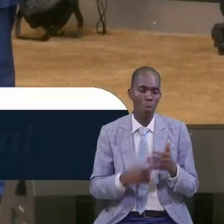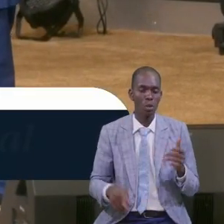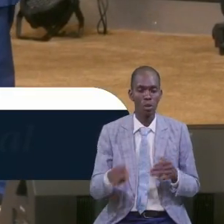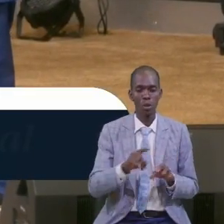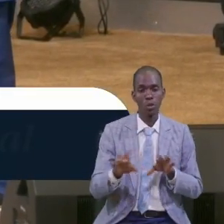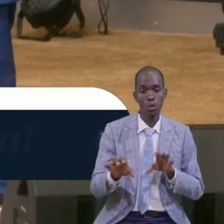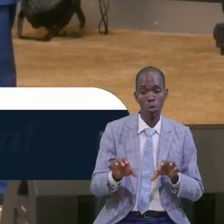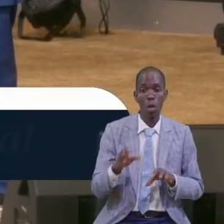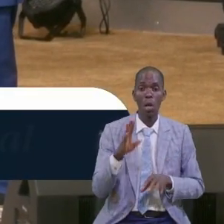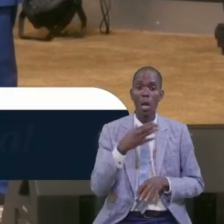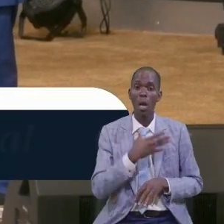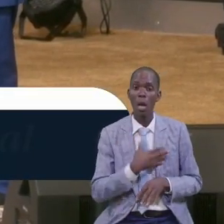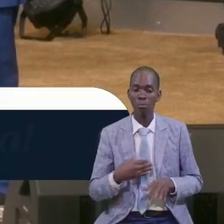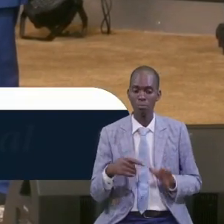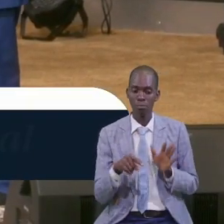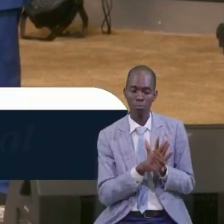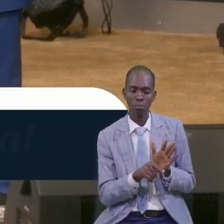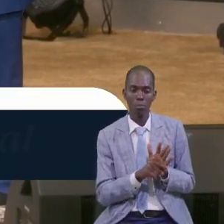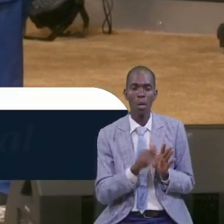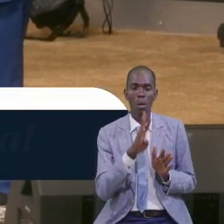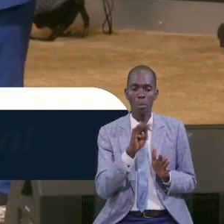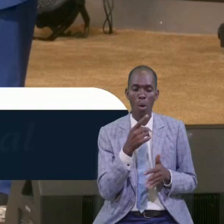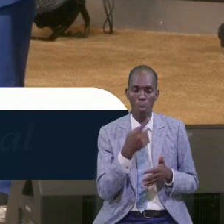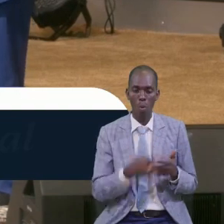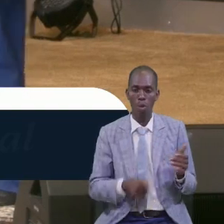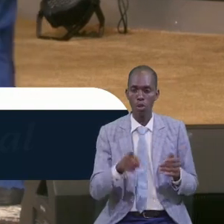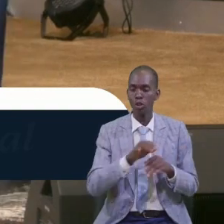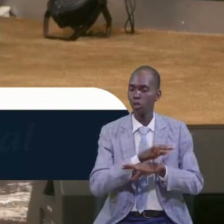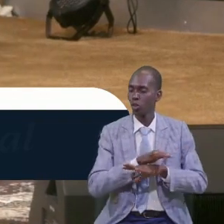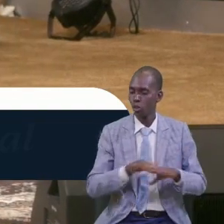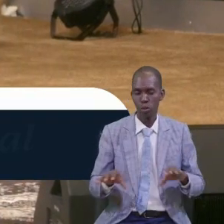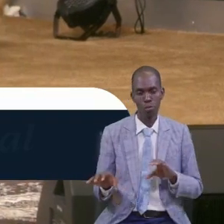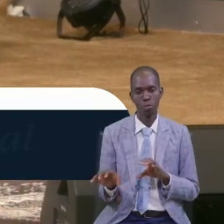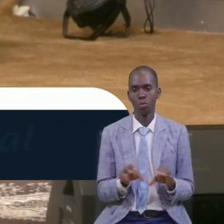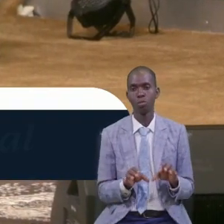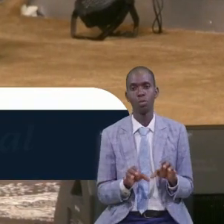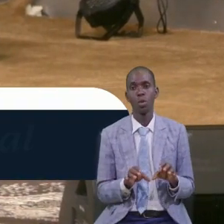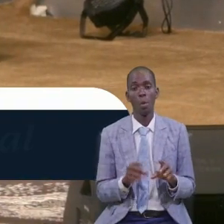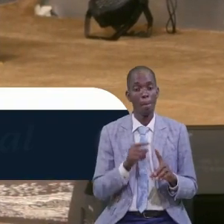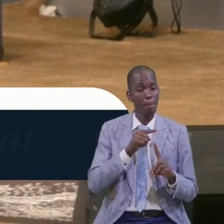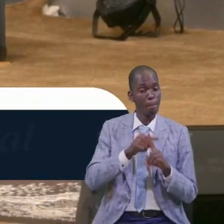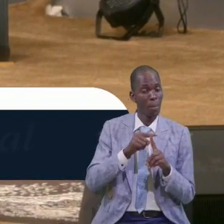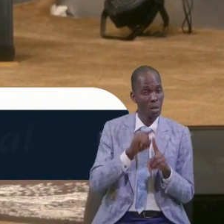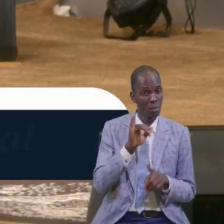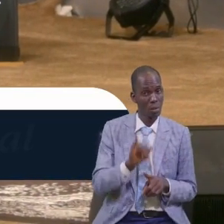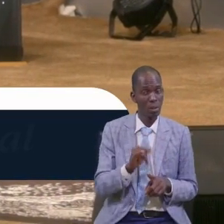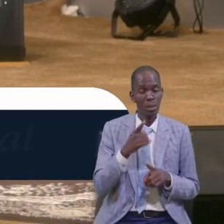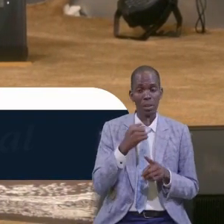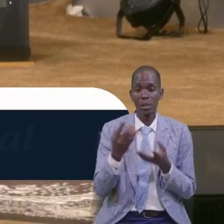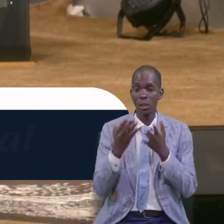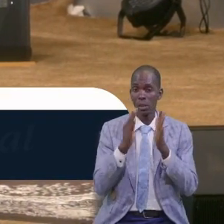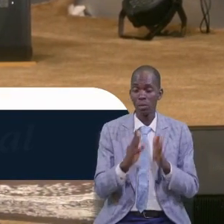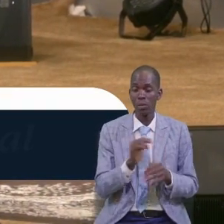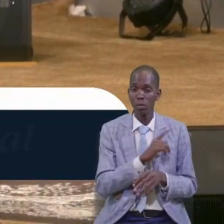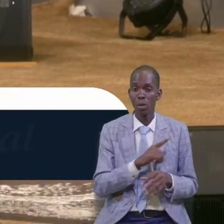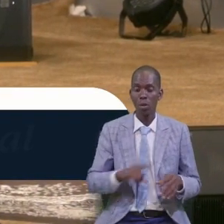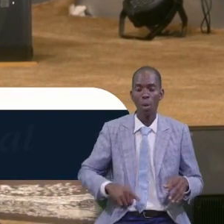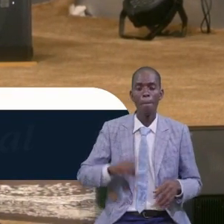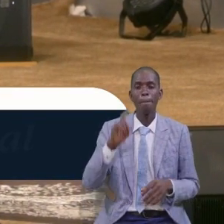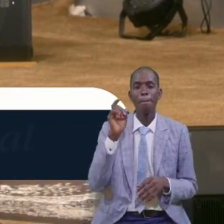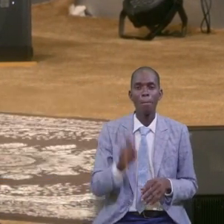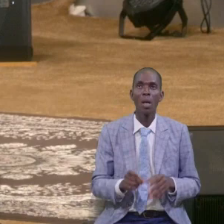negatively by what he does not do. Positively, the servant of the Lord must